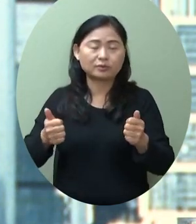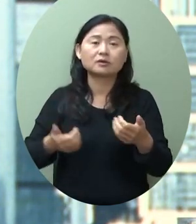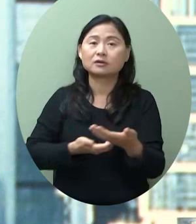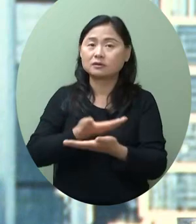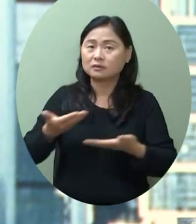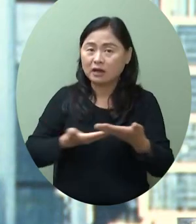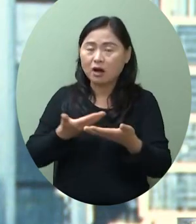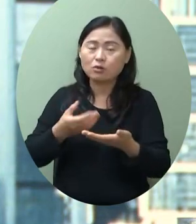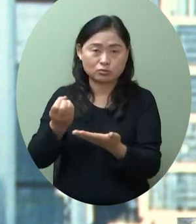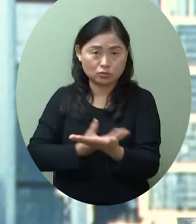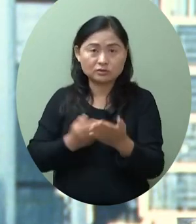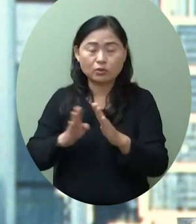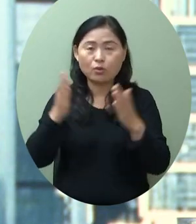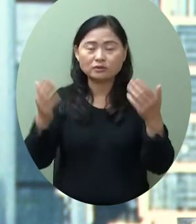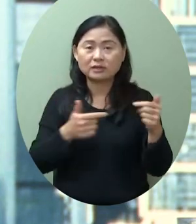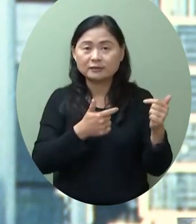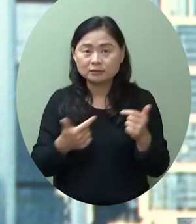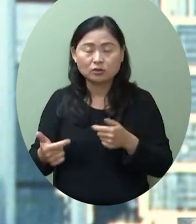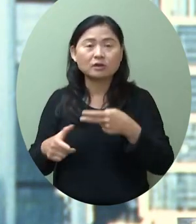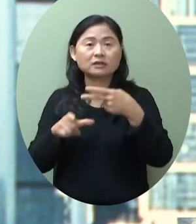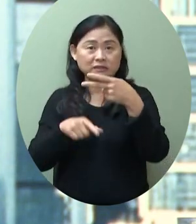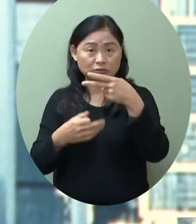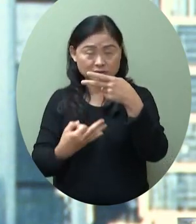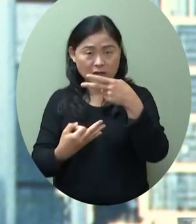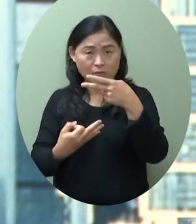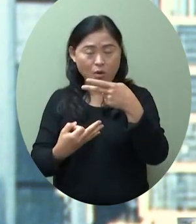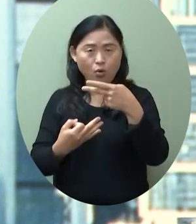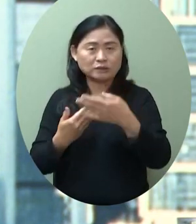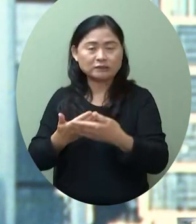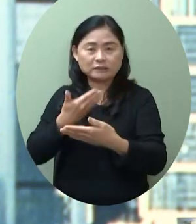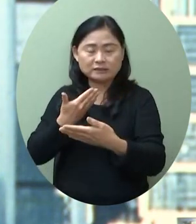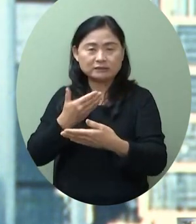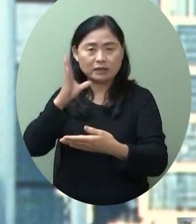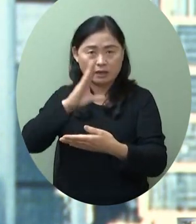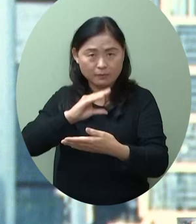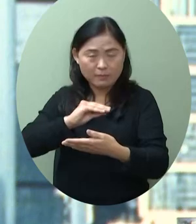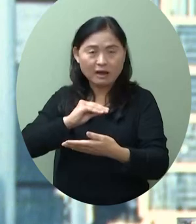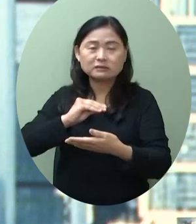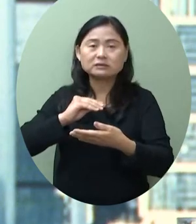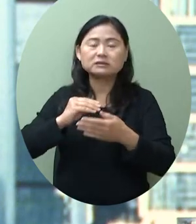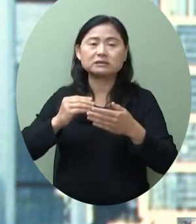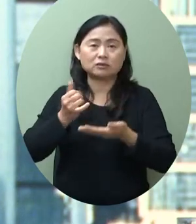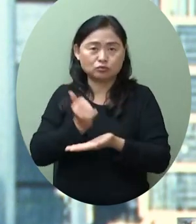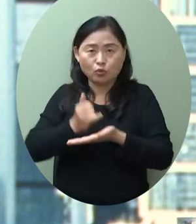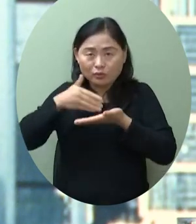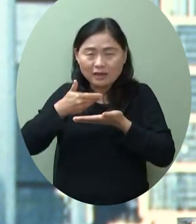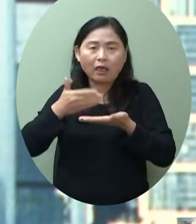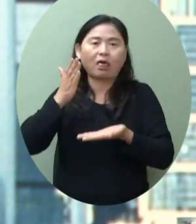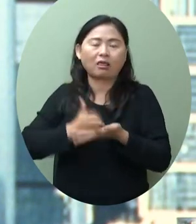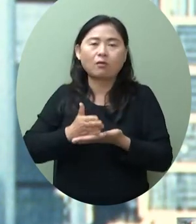February, there is no plan to relax this particular measure. Especially, you have heard